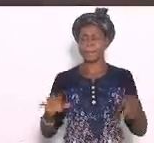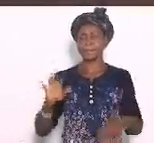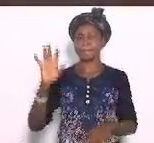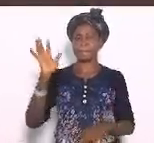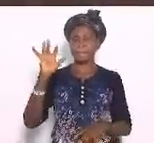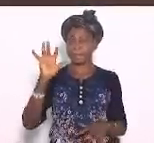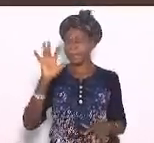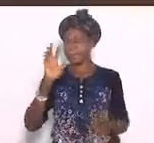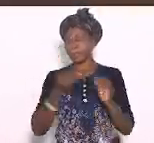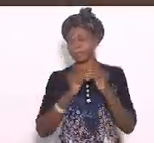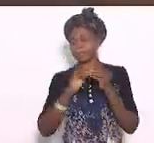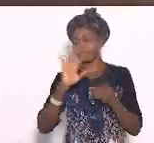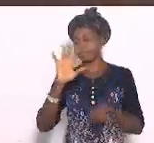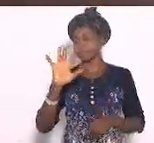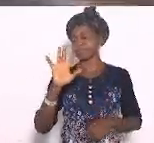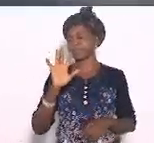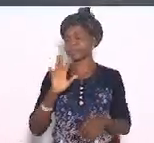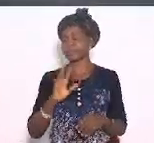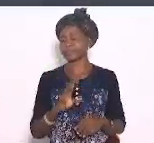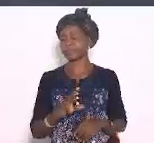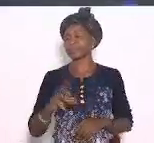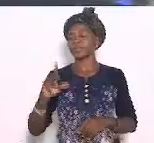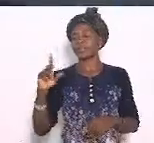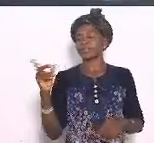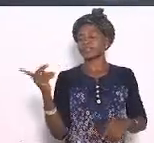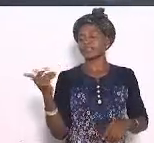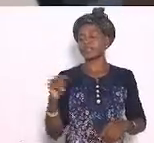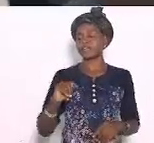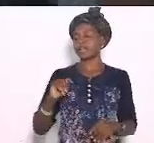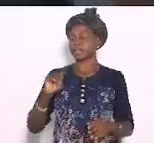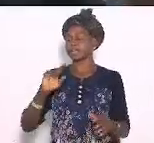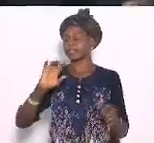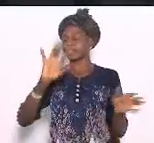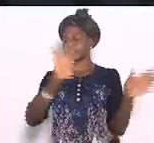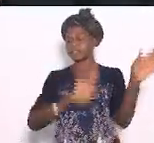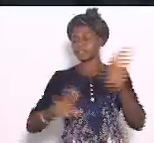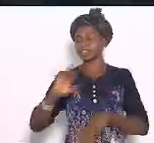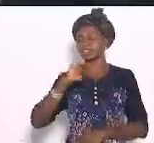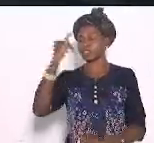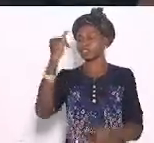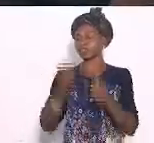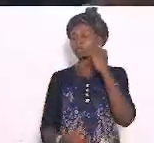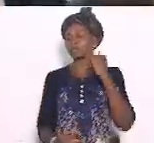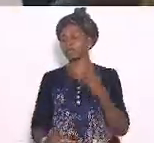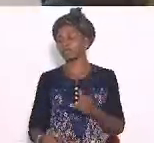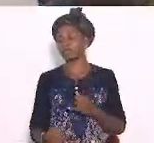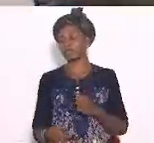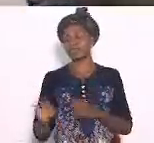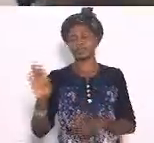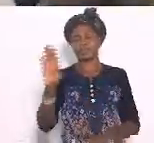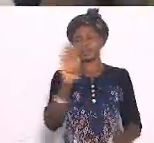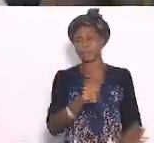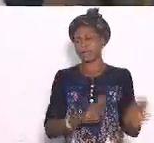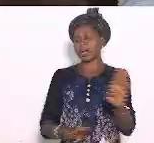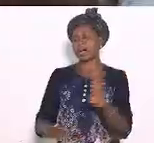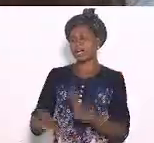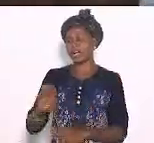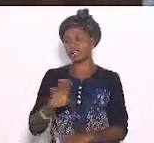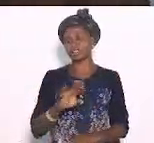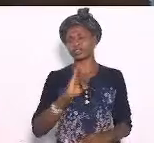heluju the si is over the is ble